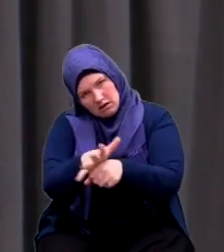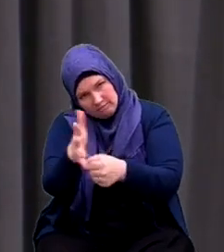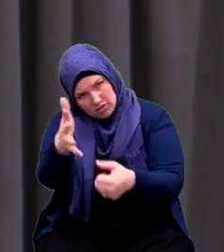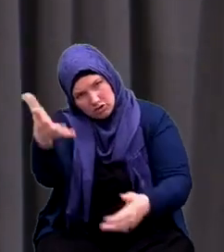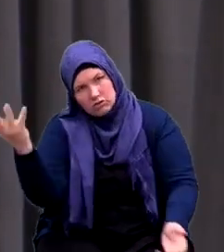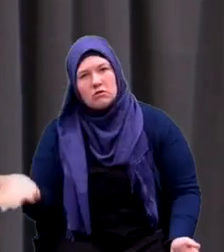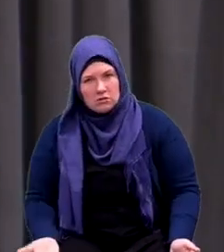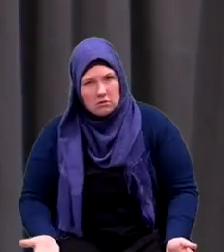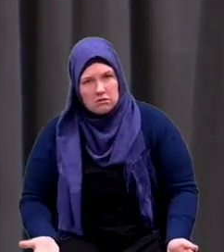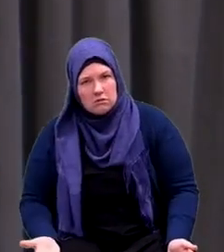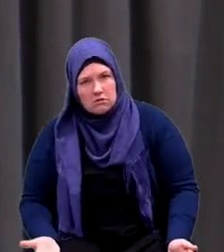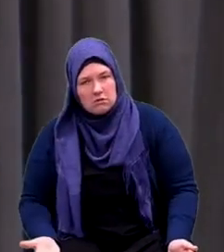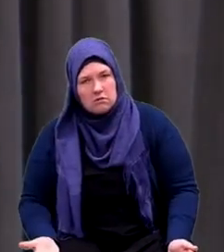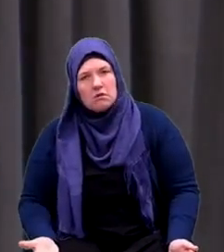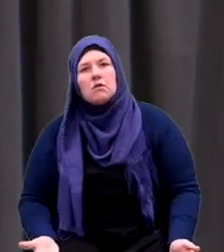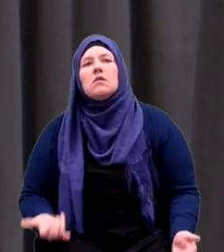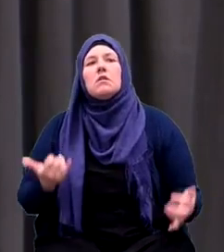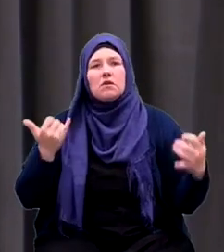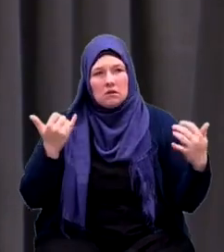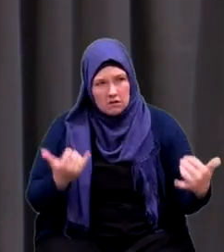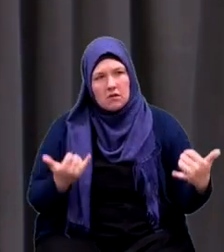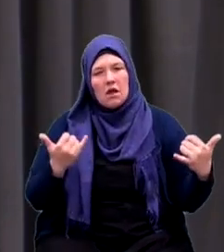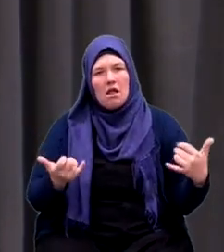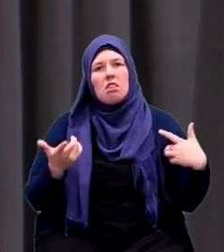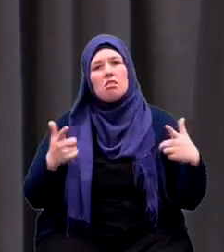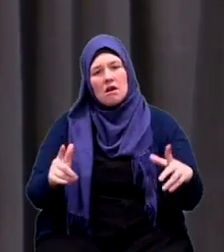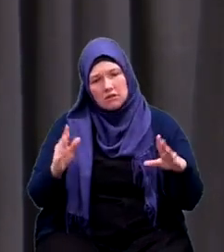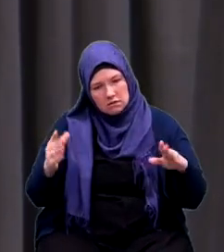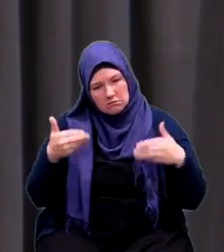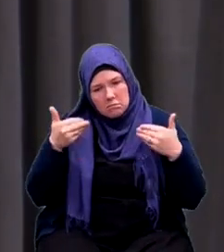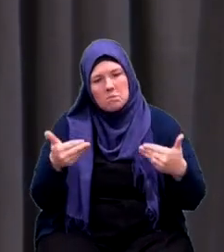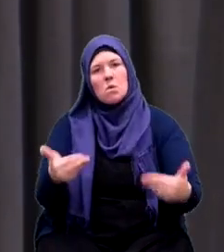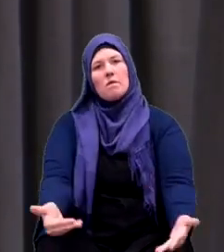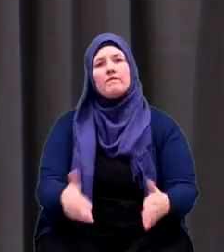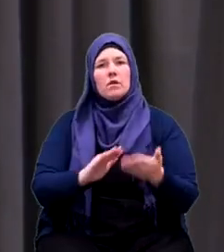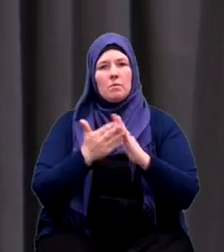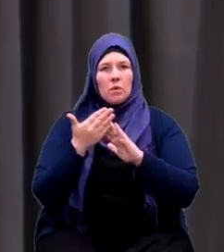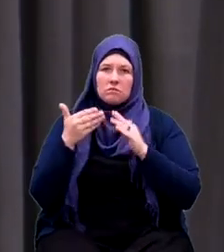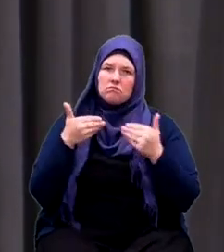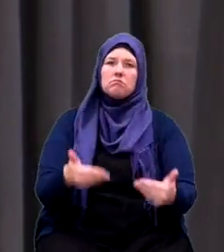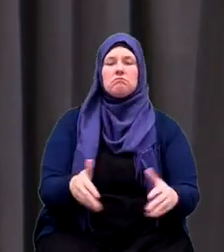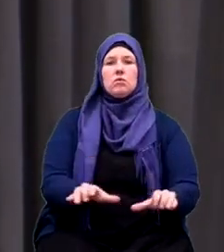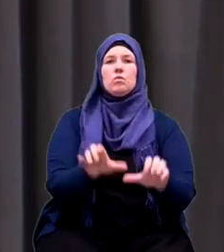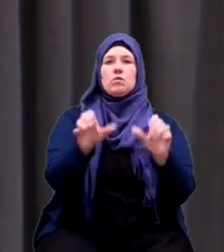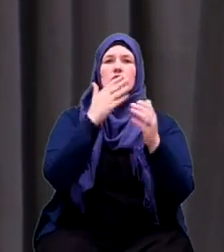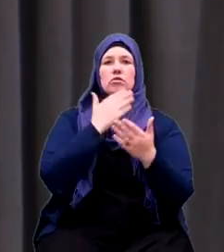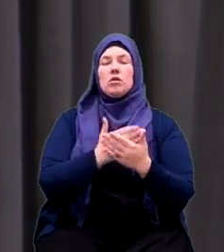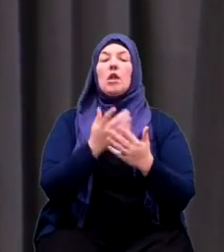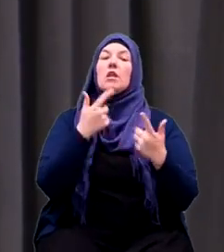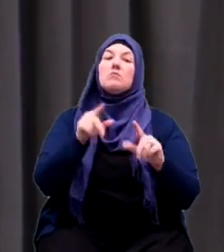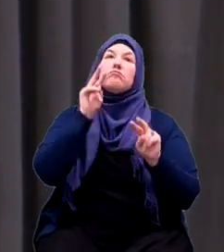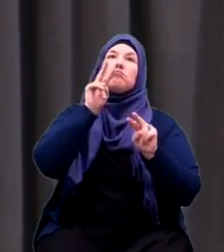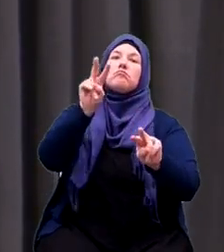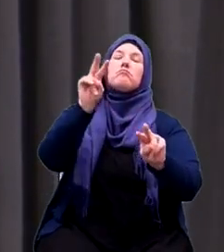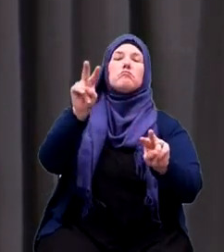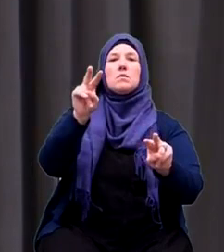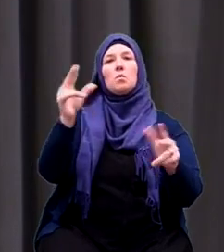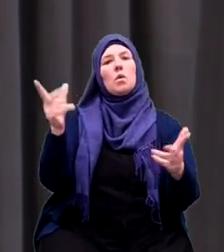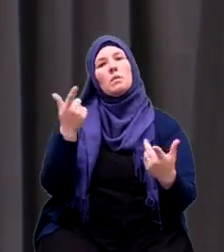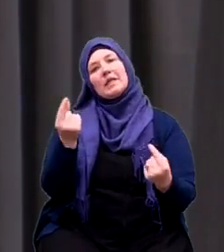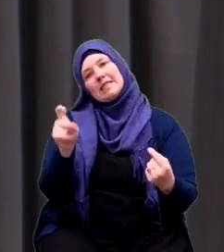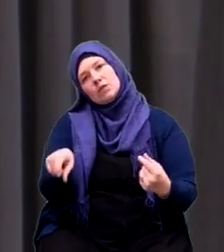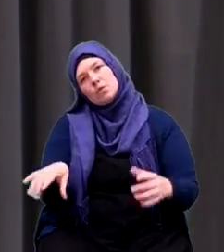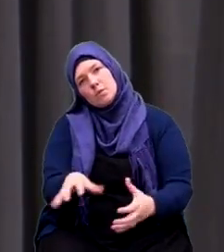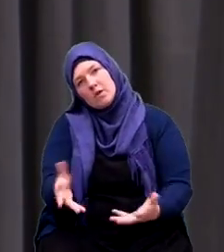that. Let us move the truck forward. Let us look ahead of us. What do we need to